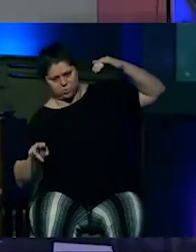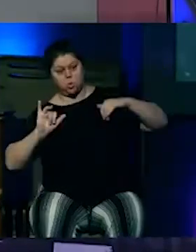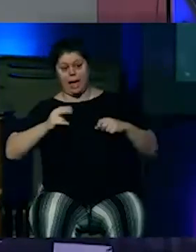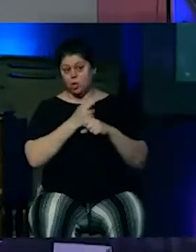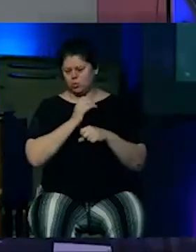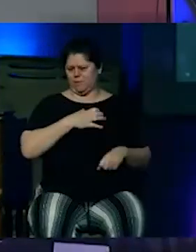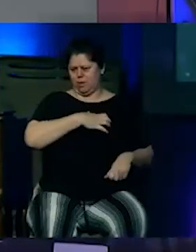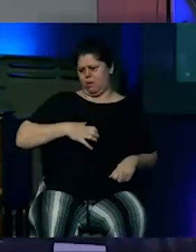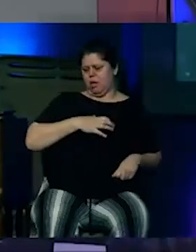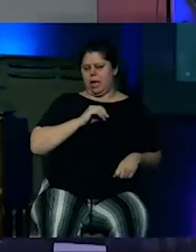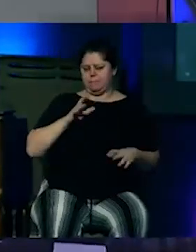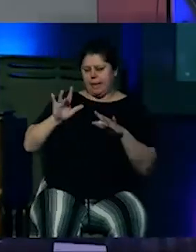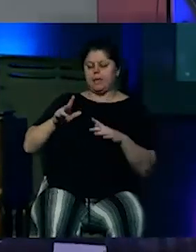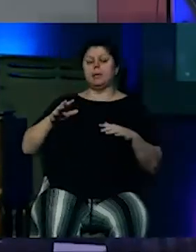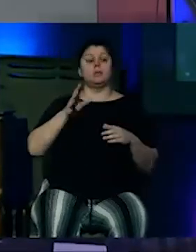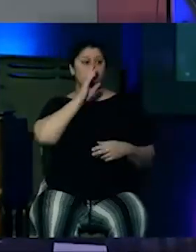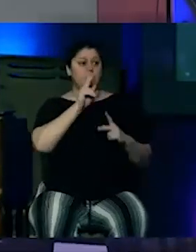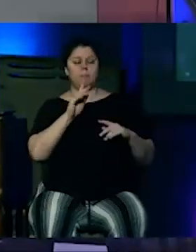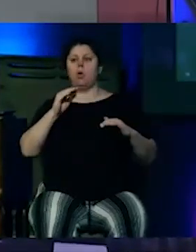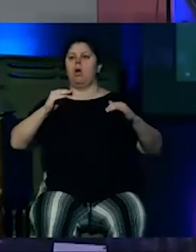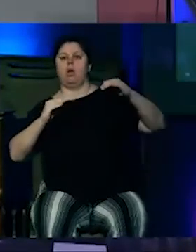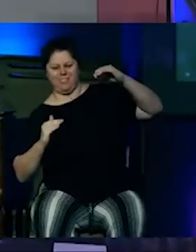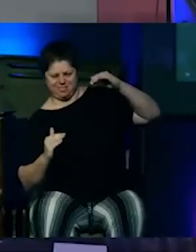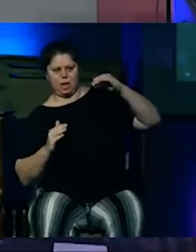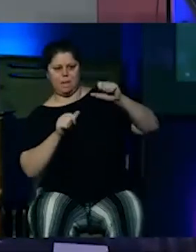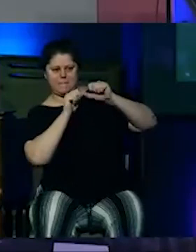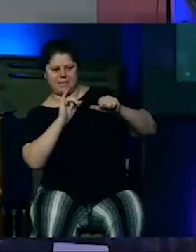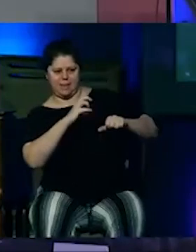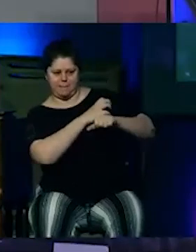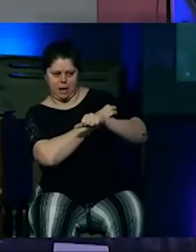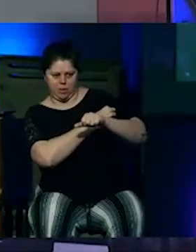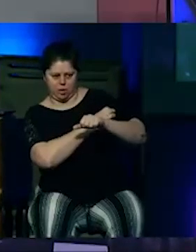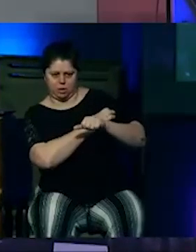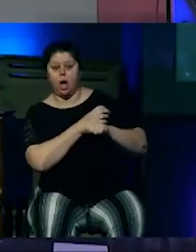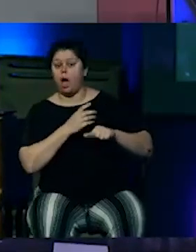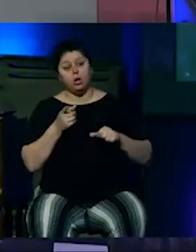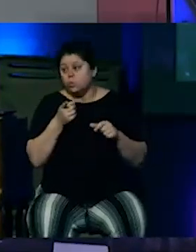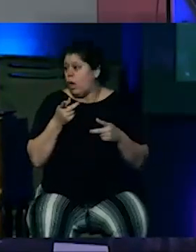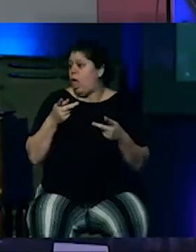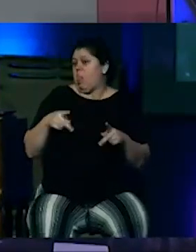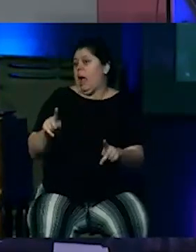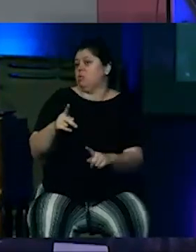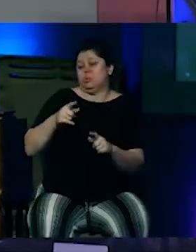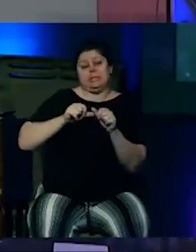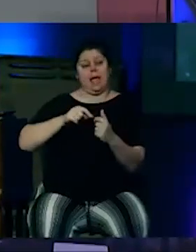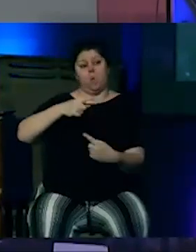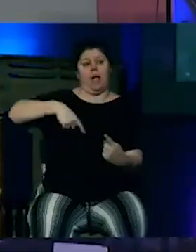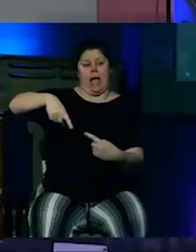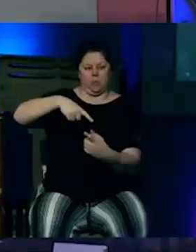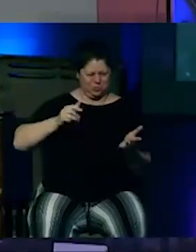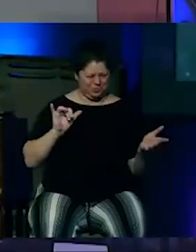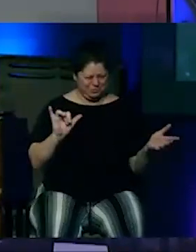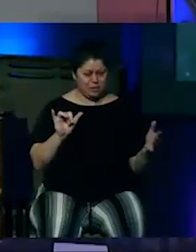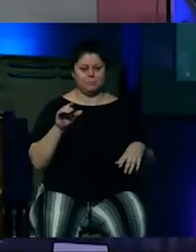pity allows straight people to maintain the power while we stay in their midst, right? You can be, like, my friend Blake, he kind of was like,